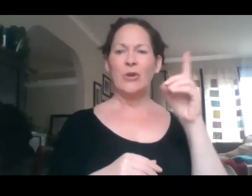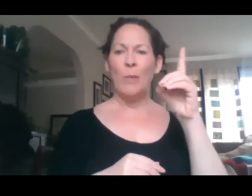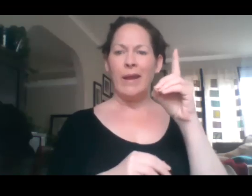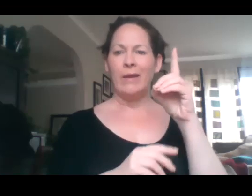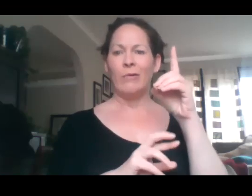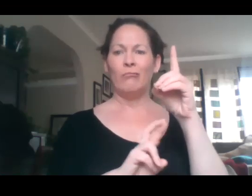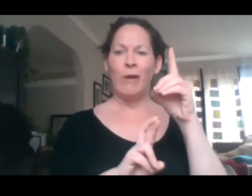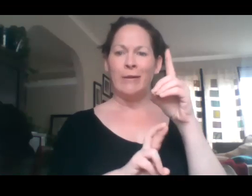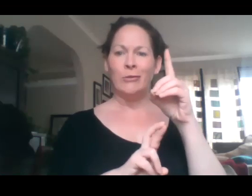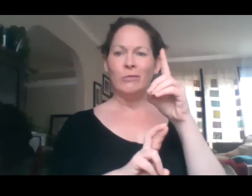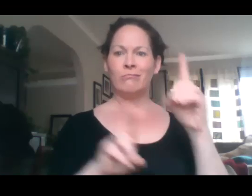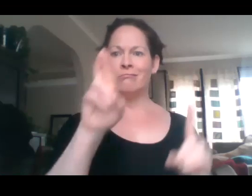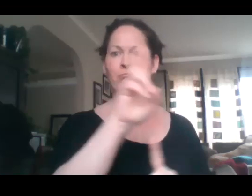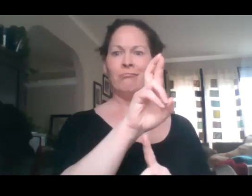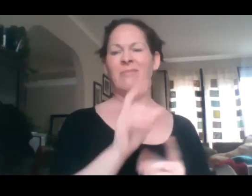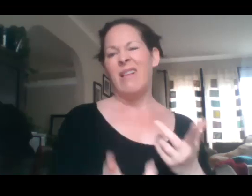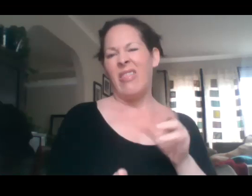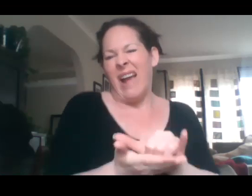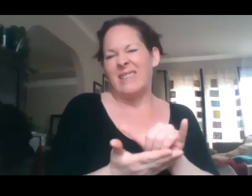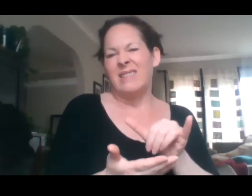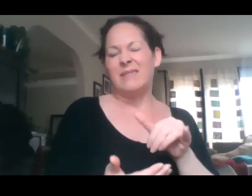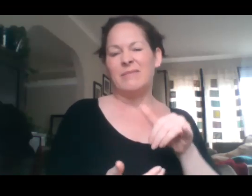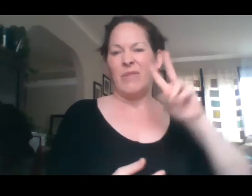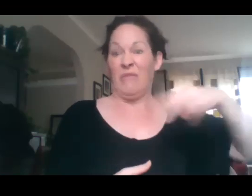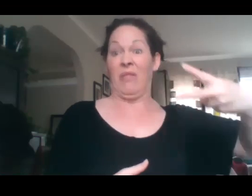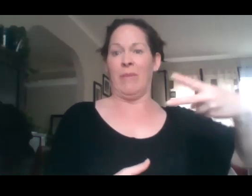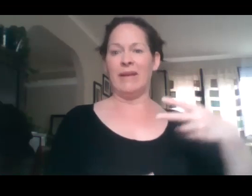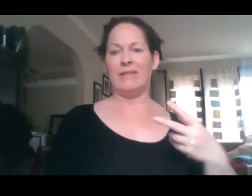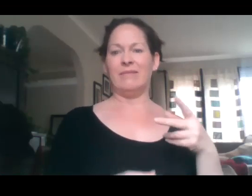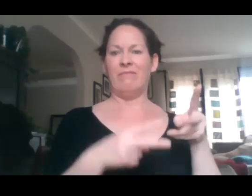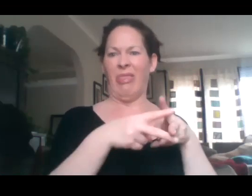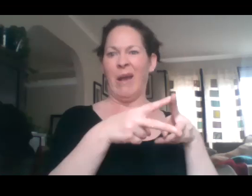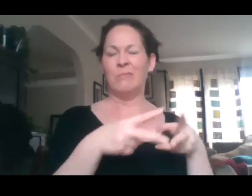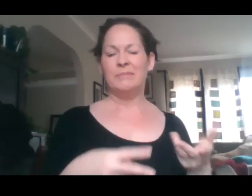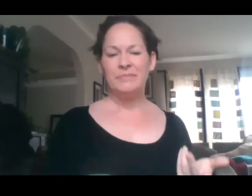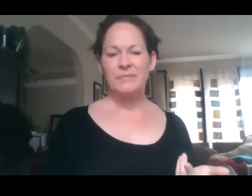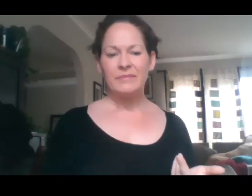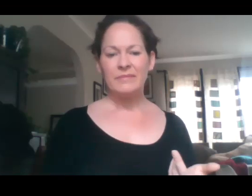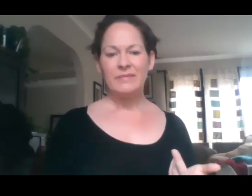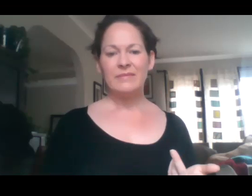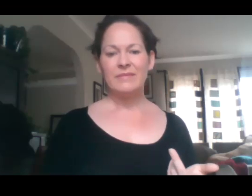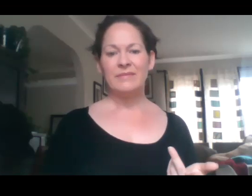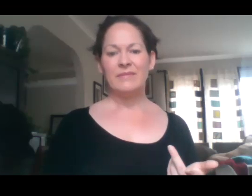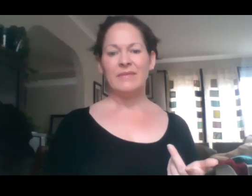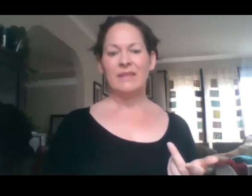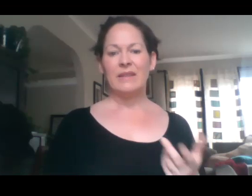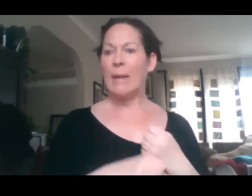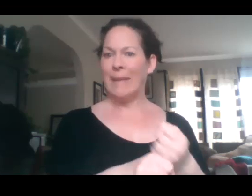domain and range change about. Because it's that flipping of the domain and range that makes all of this